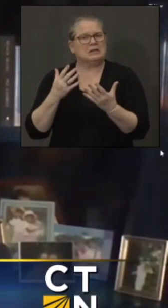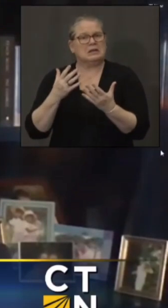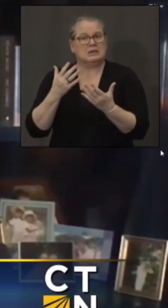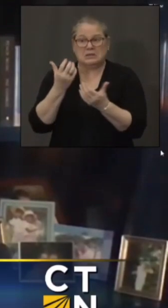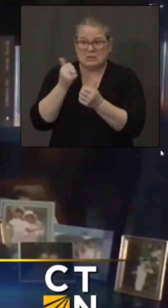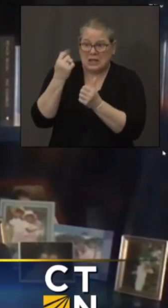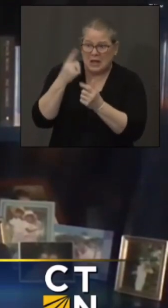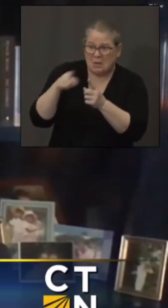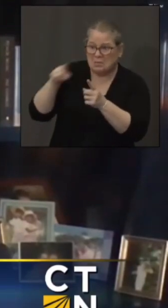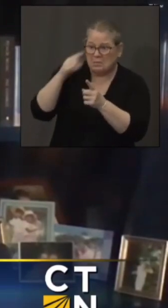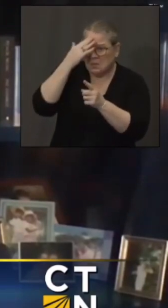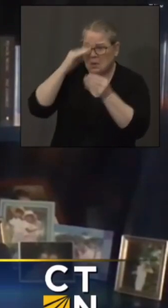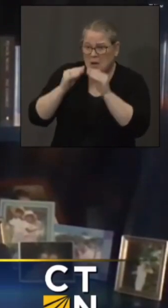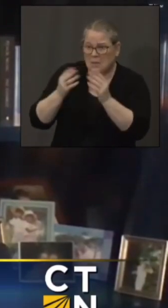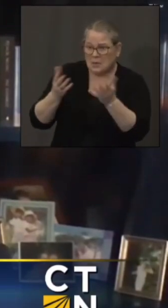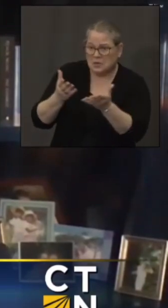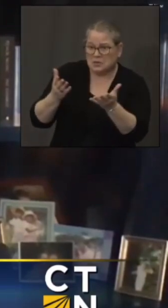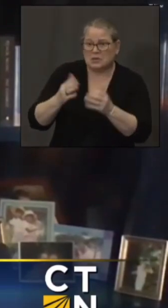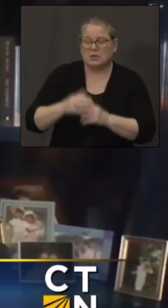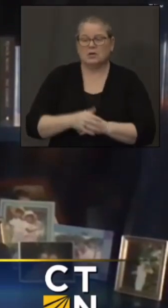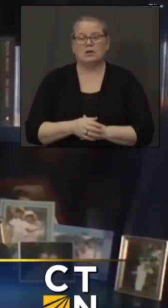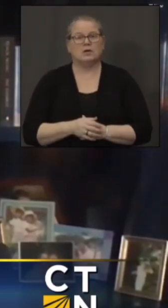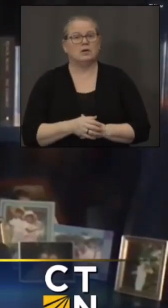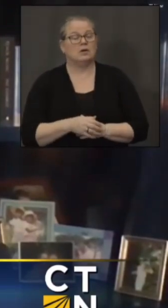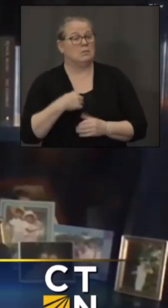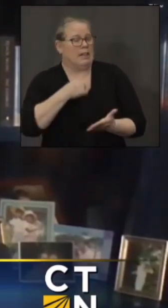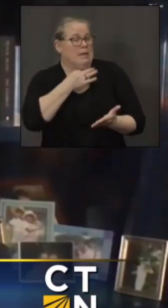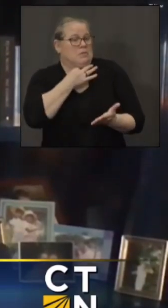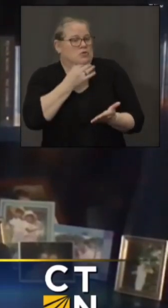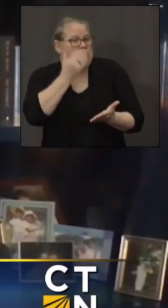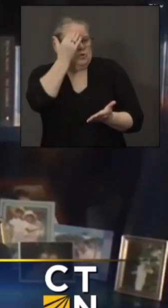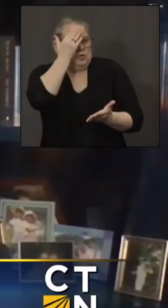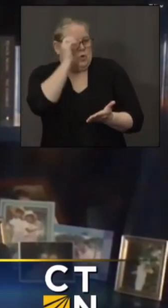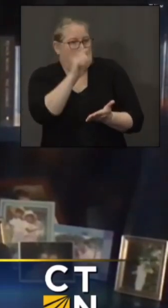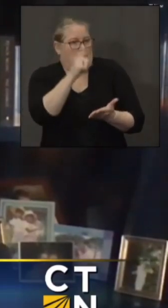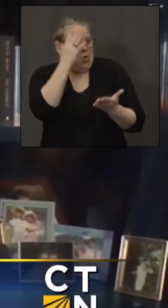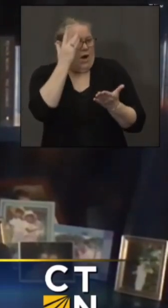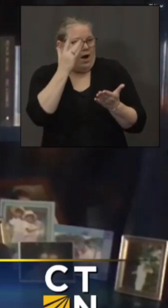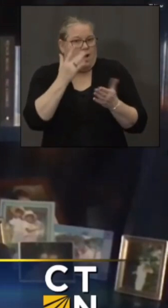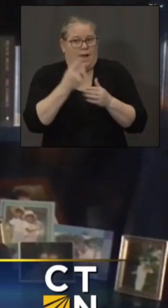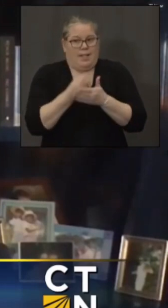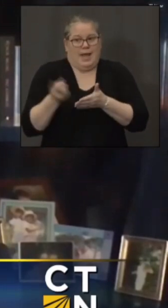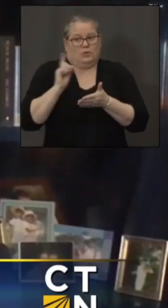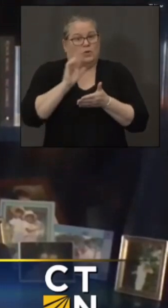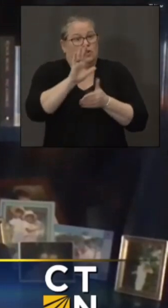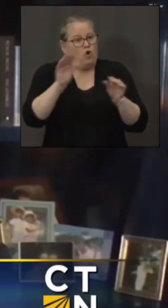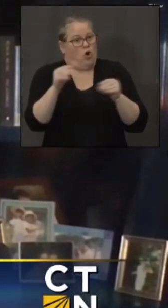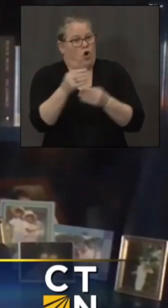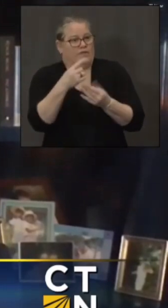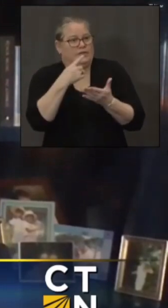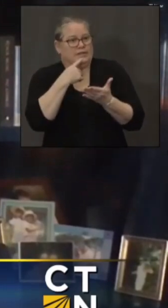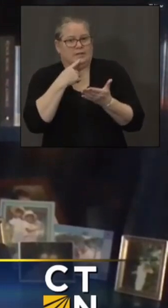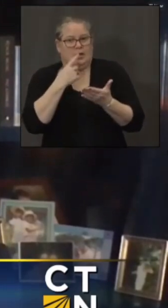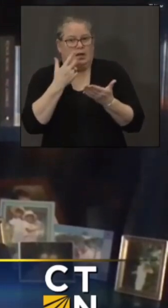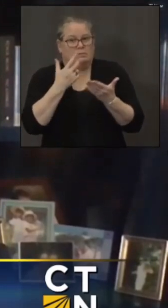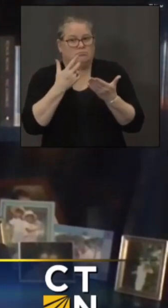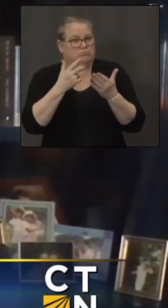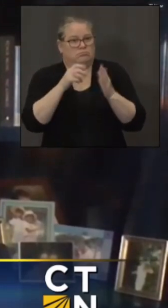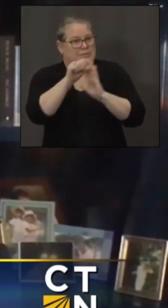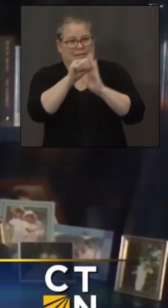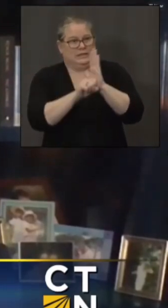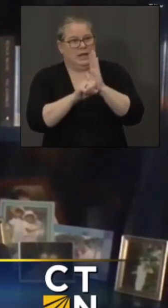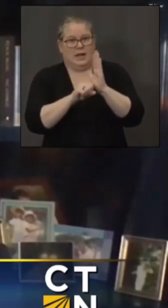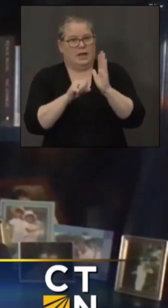Well, I'd be interested in the numbers because your office told me last week that there is no tracking on the state level of